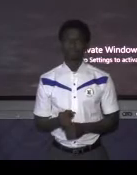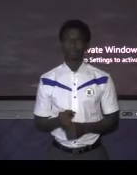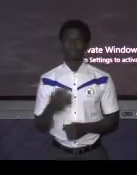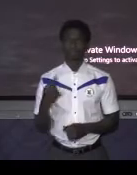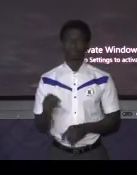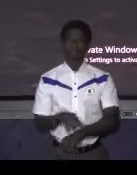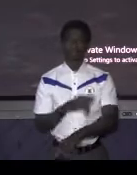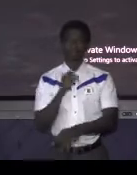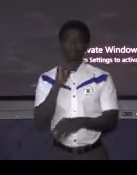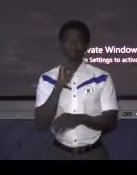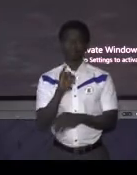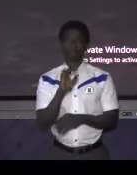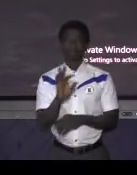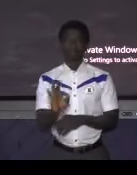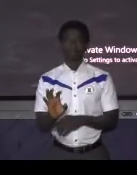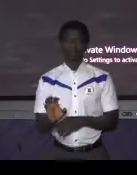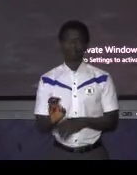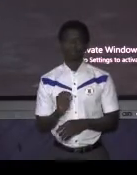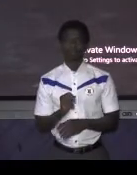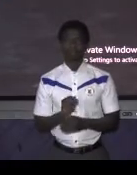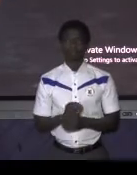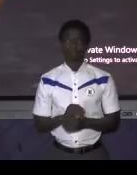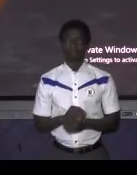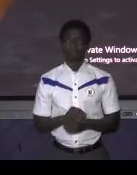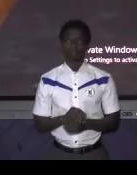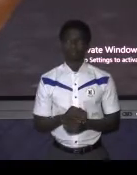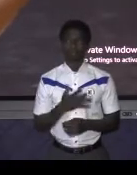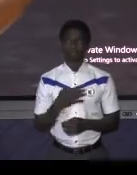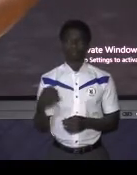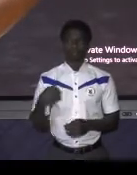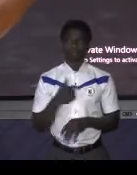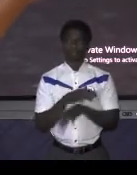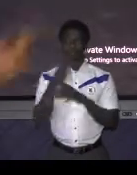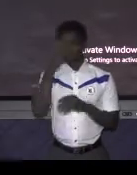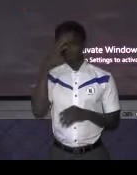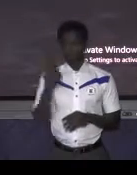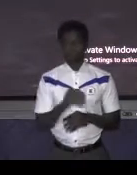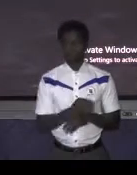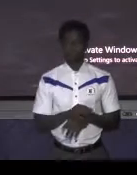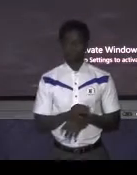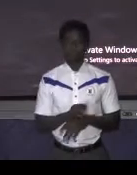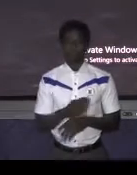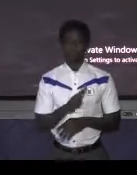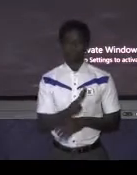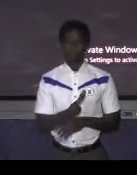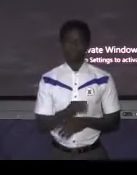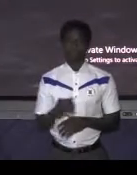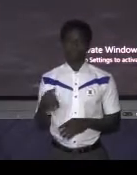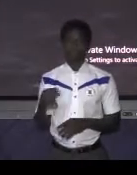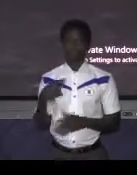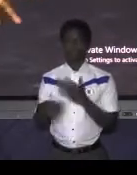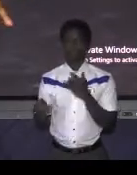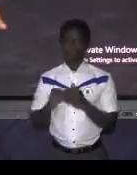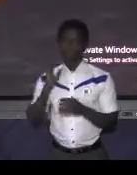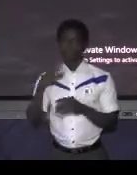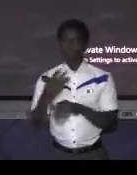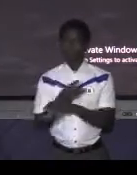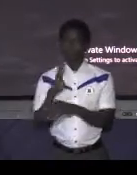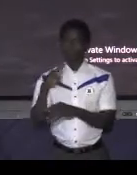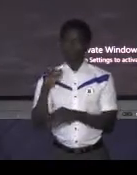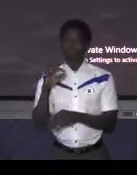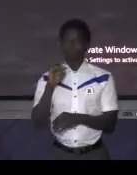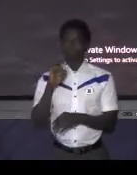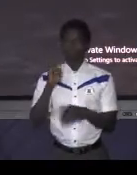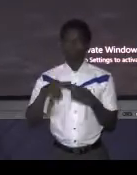The length is 9 centimeters. Then we don't know the breadth. But the question is, what do I multiply by 9 to give me